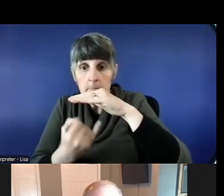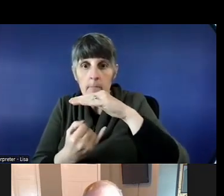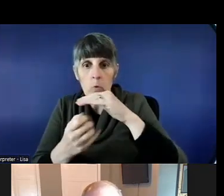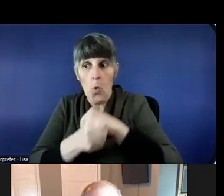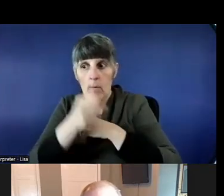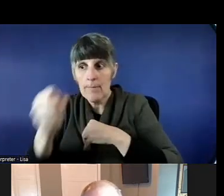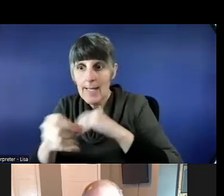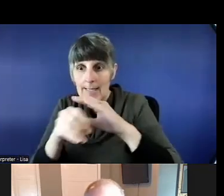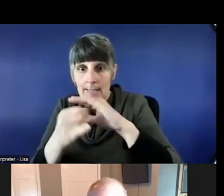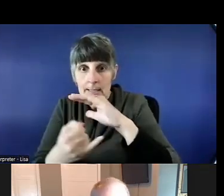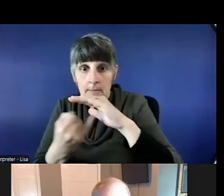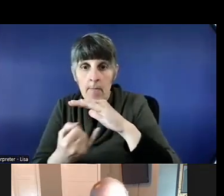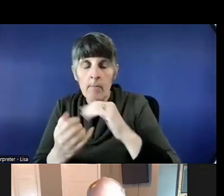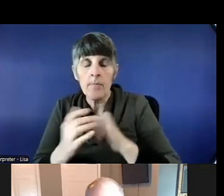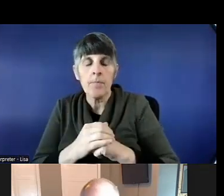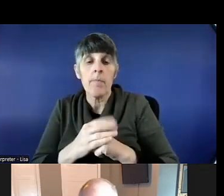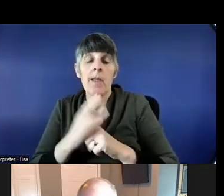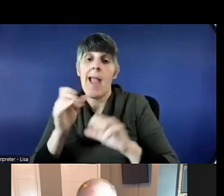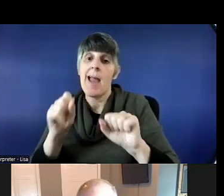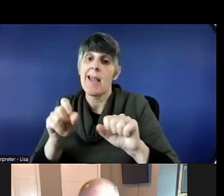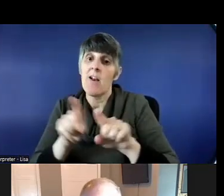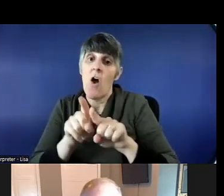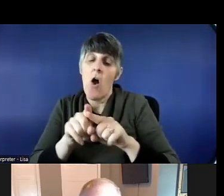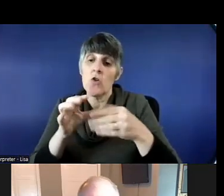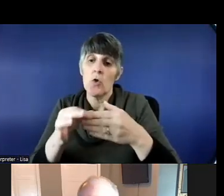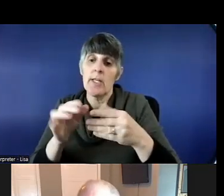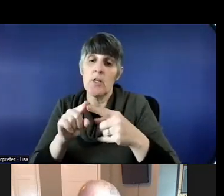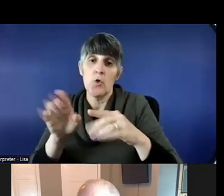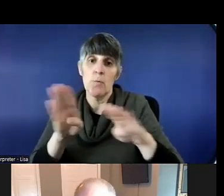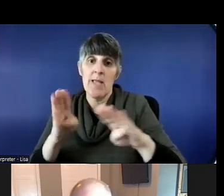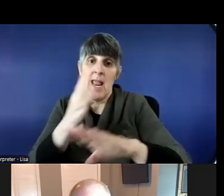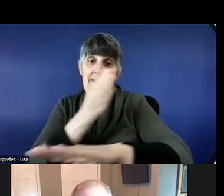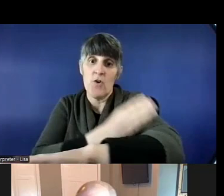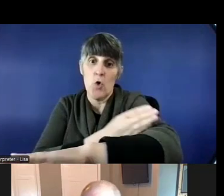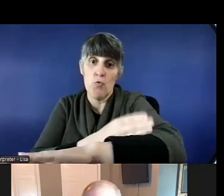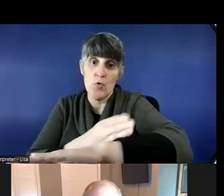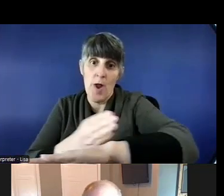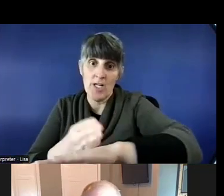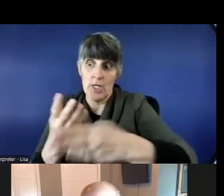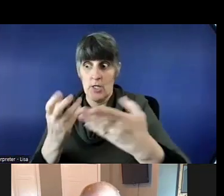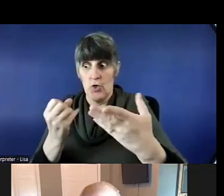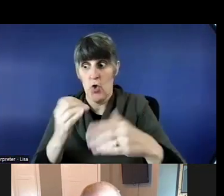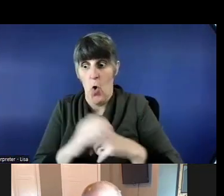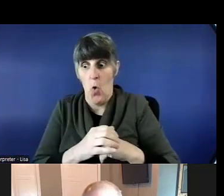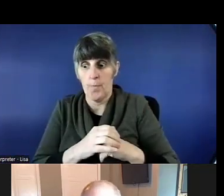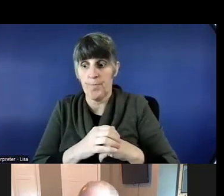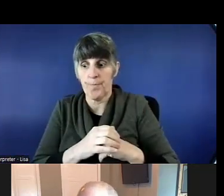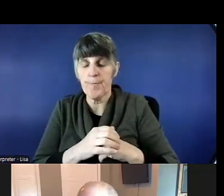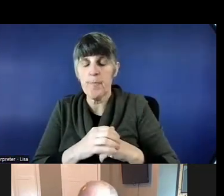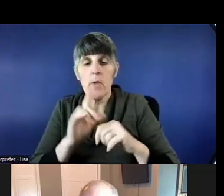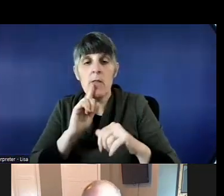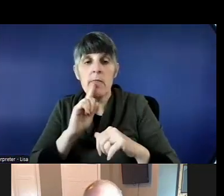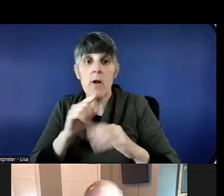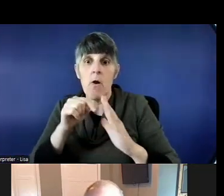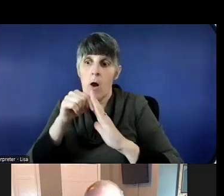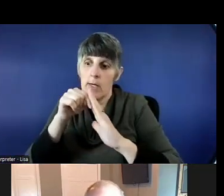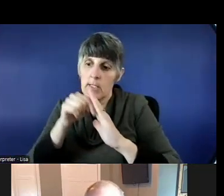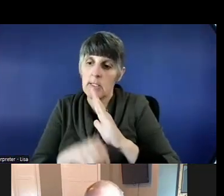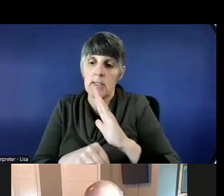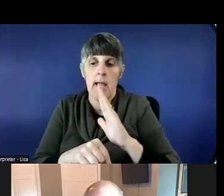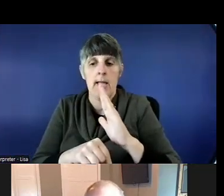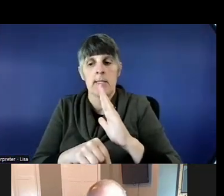seclusion. And it can also lead to behavioral regression. So there are kind of extensive